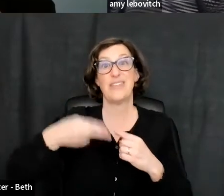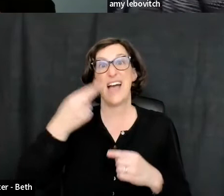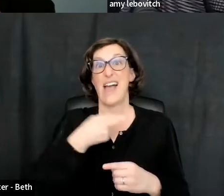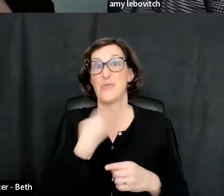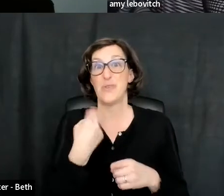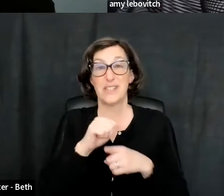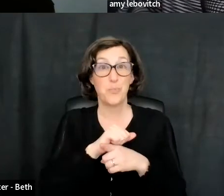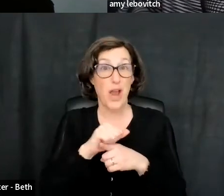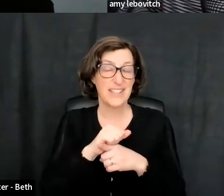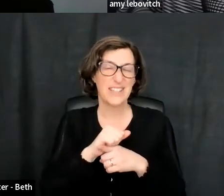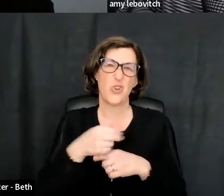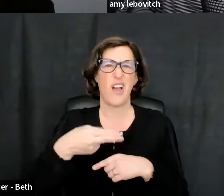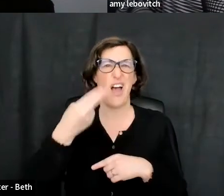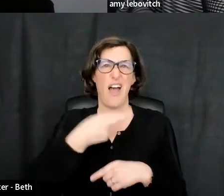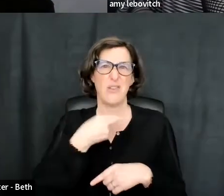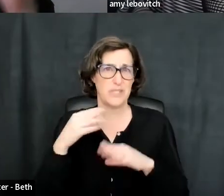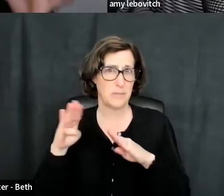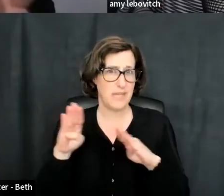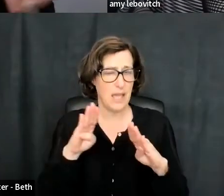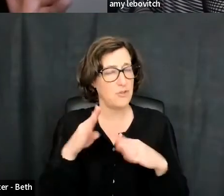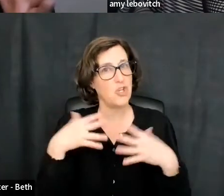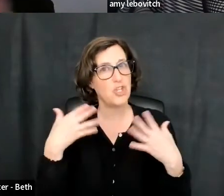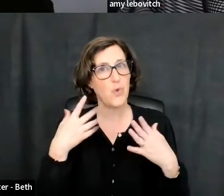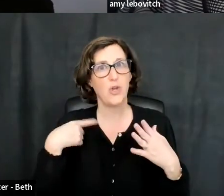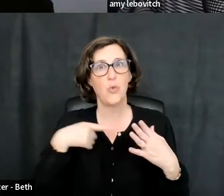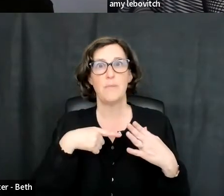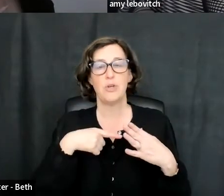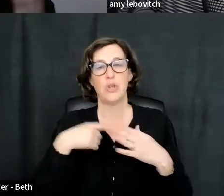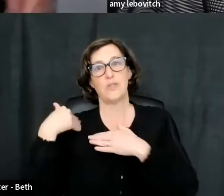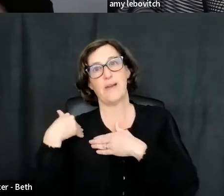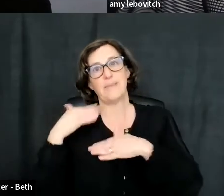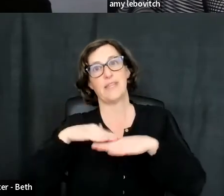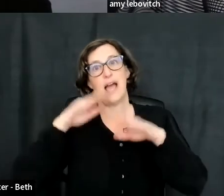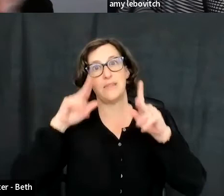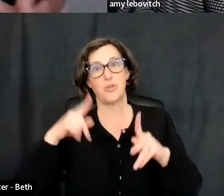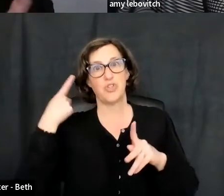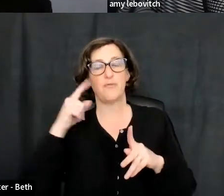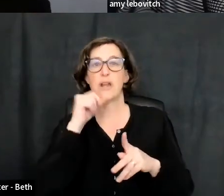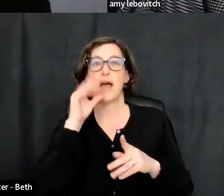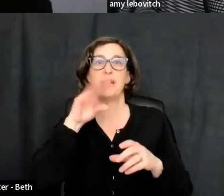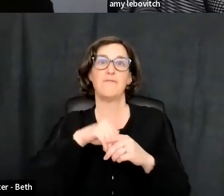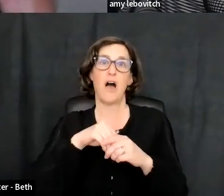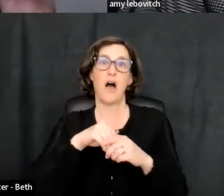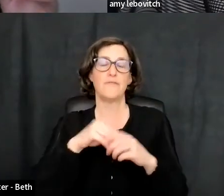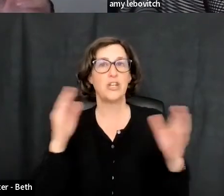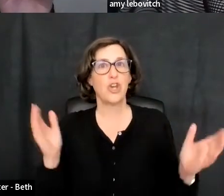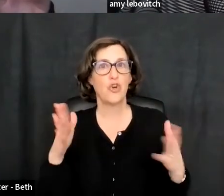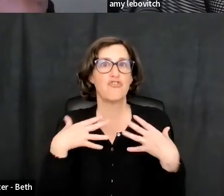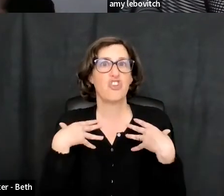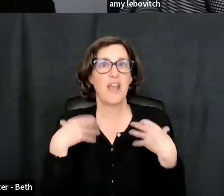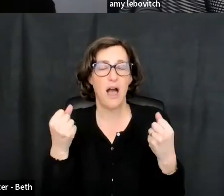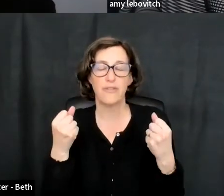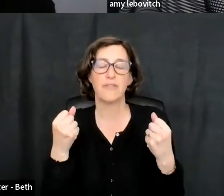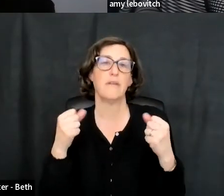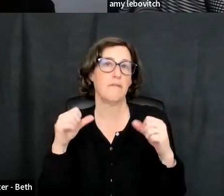high-risk behaviors is that we put the onus on the person for not engaging in health-promoting activities, what have you,